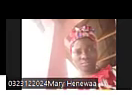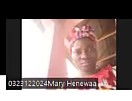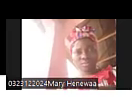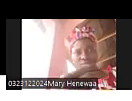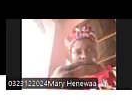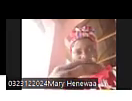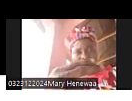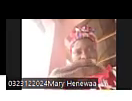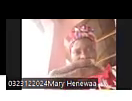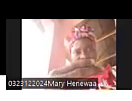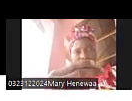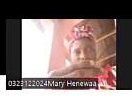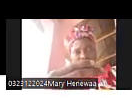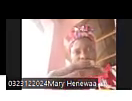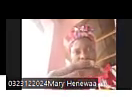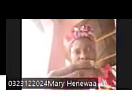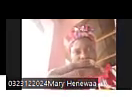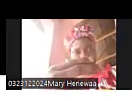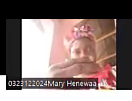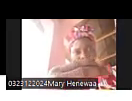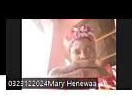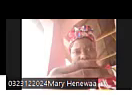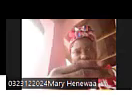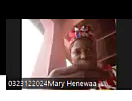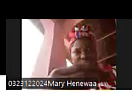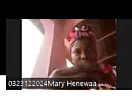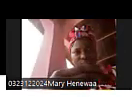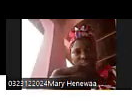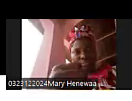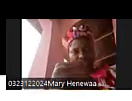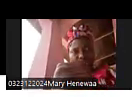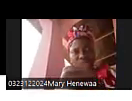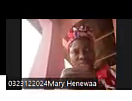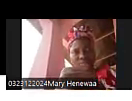So H. I.